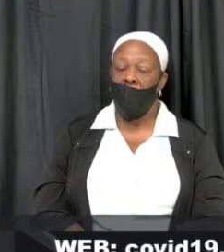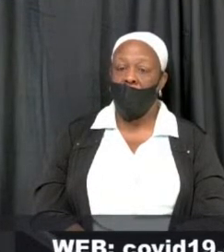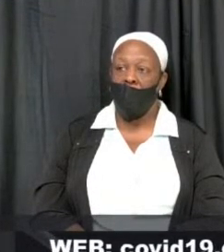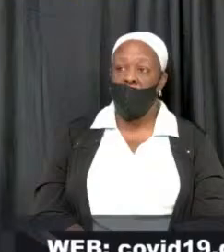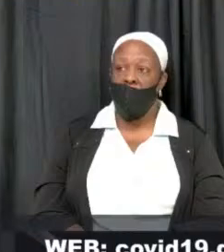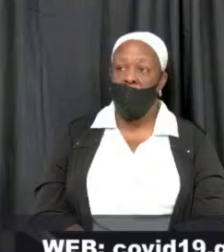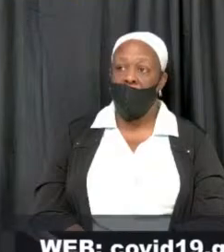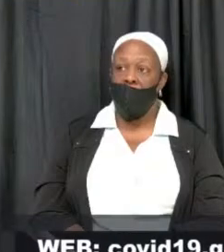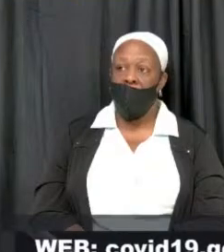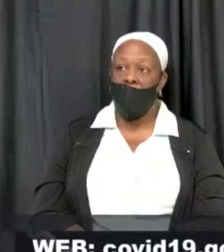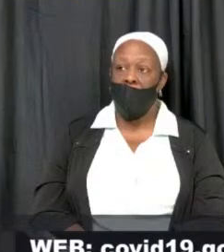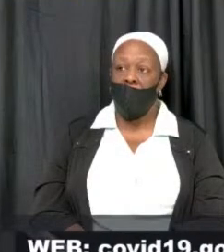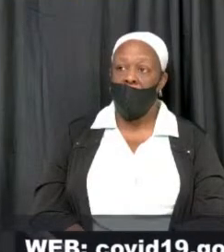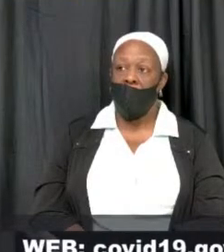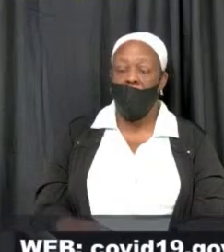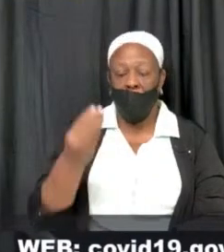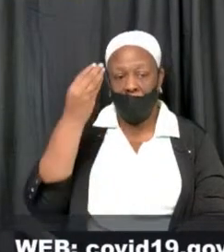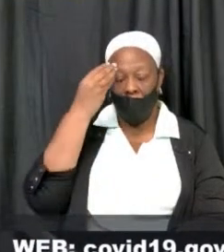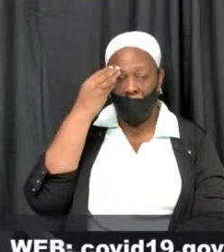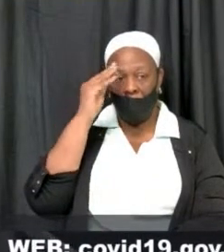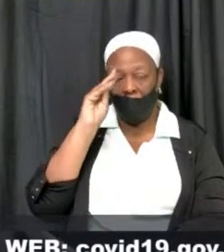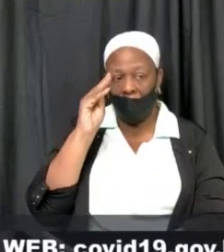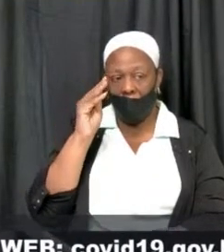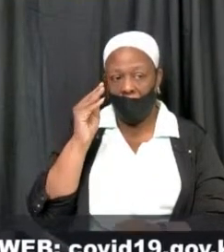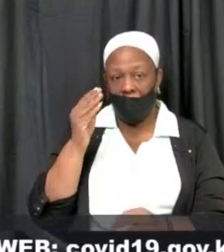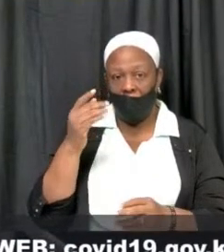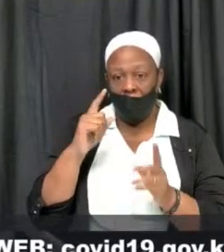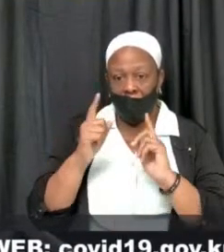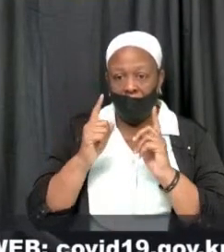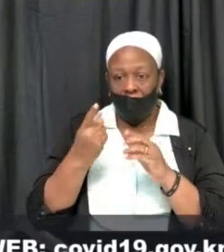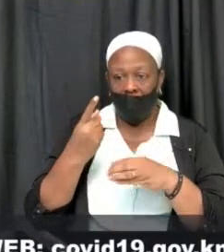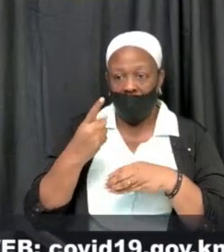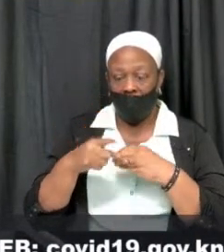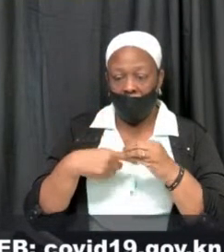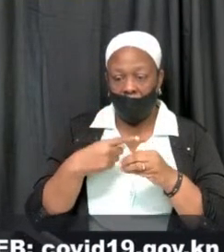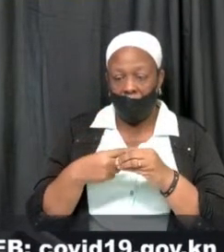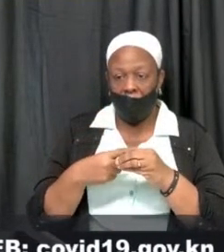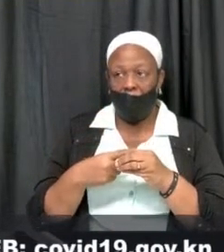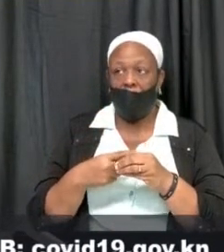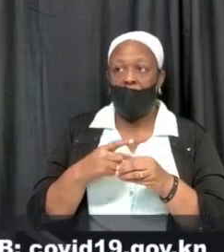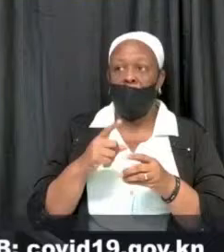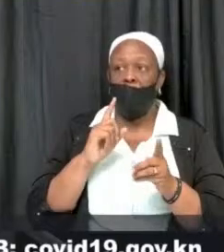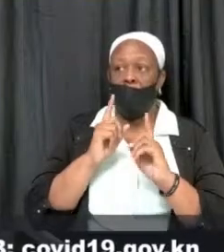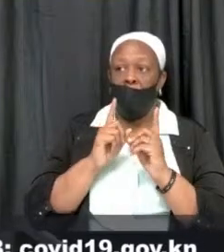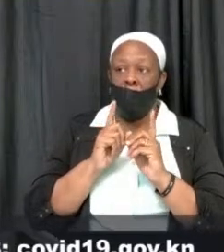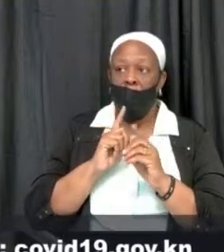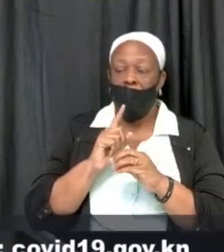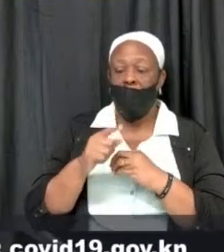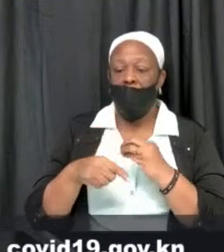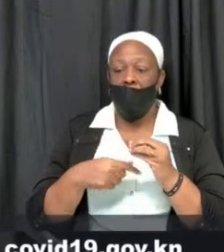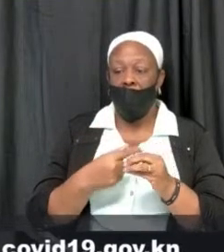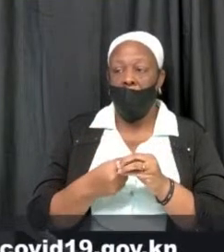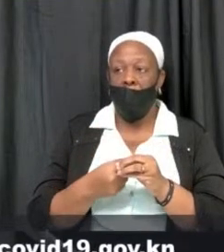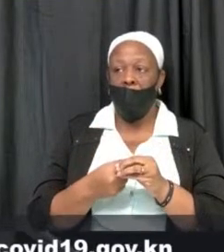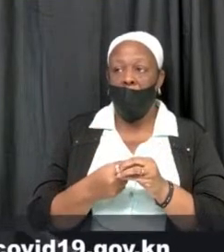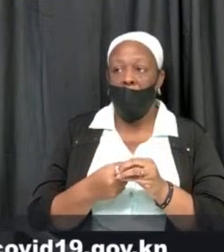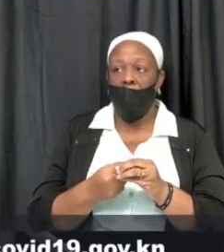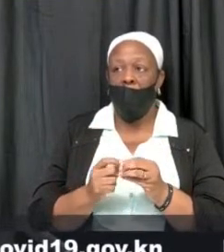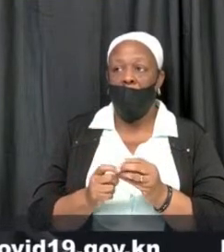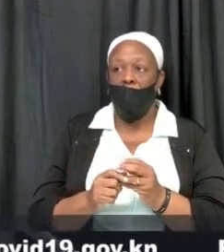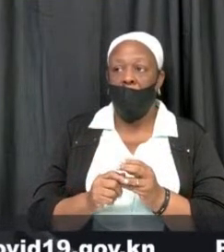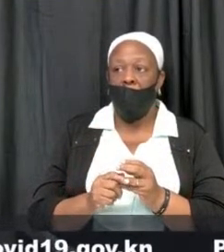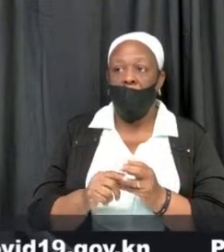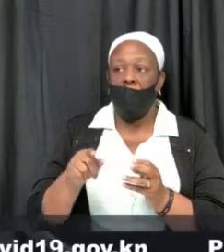Nevis Information Service, began today's presentation